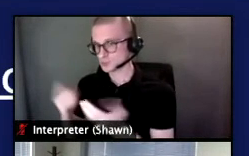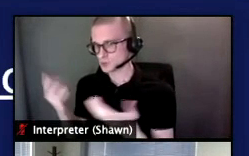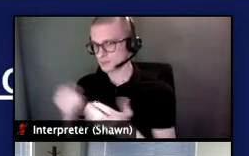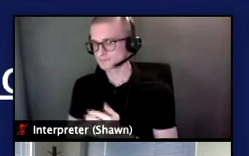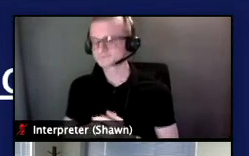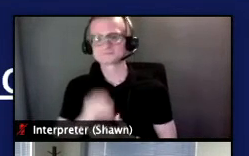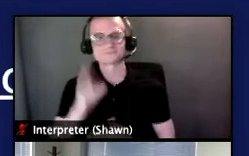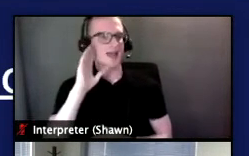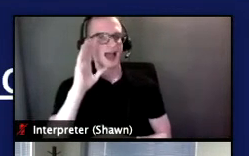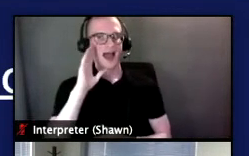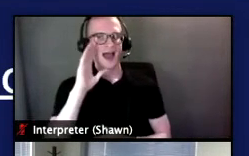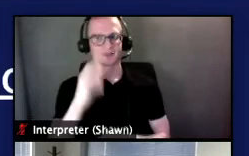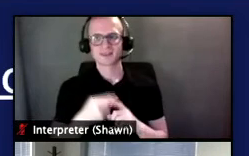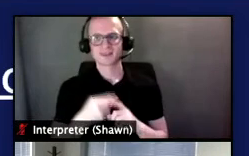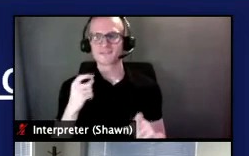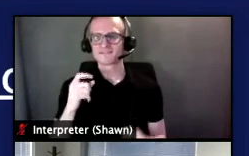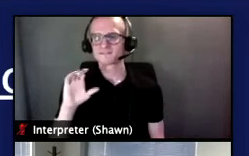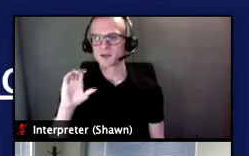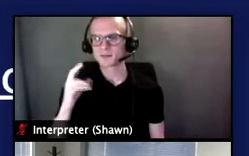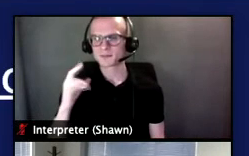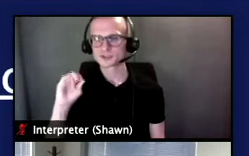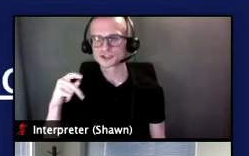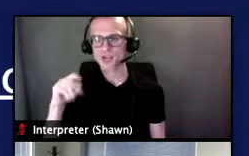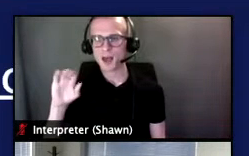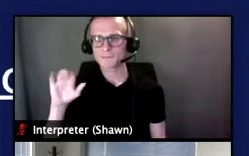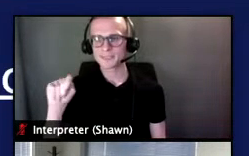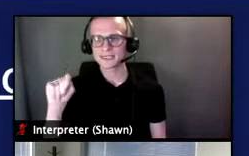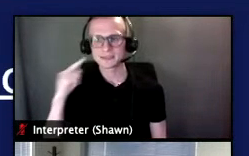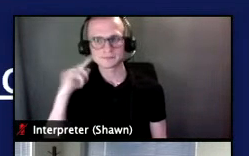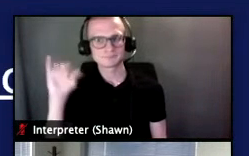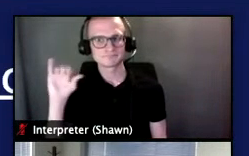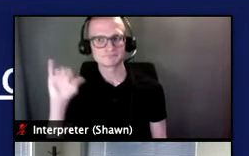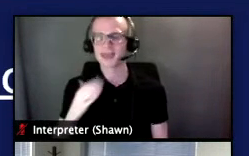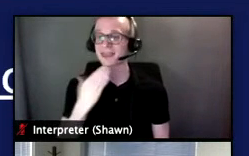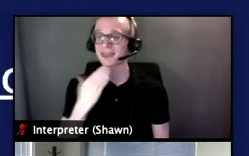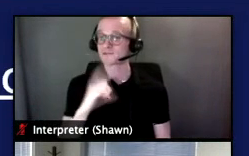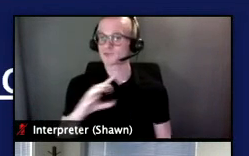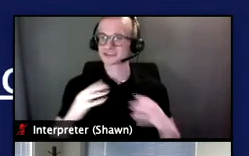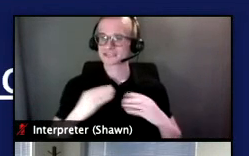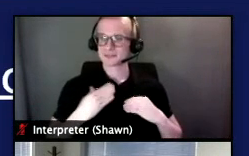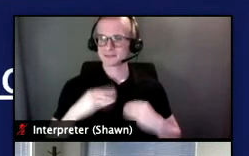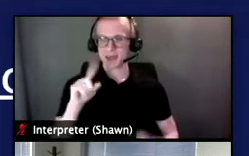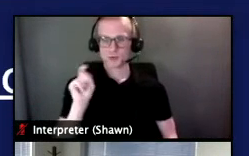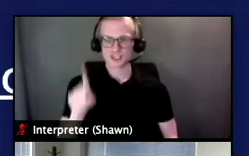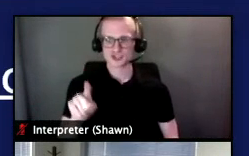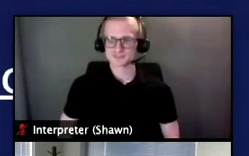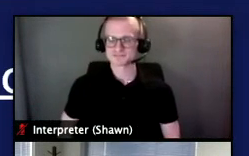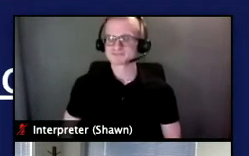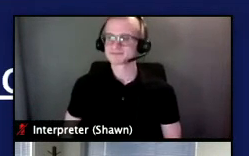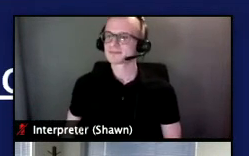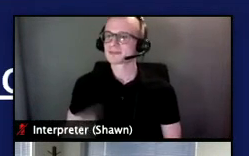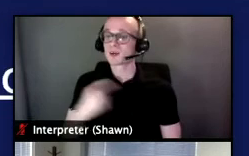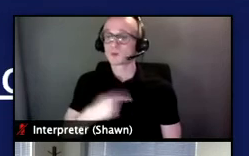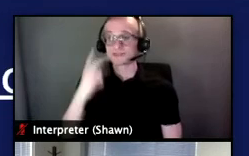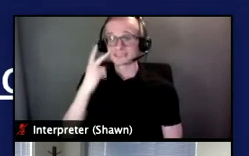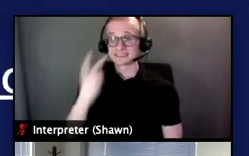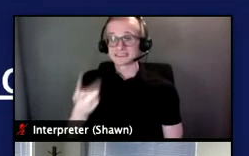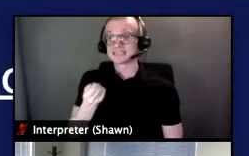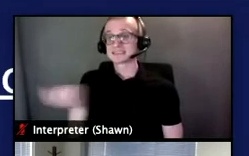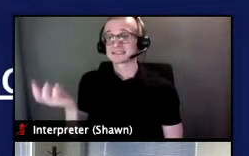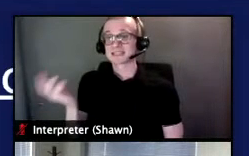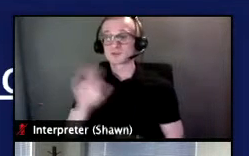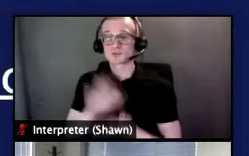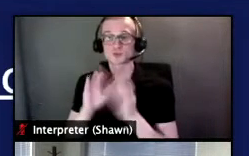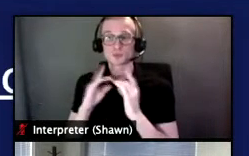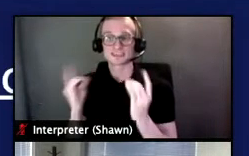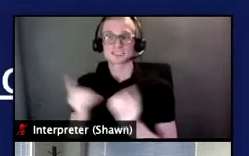Hi, this is Erica Meltzer from Chalkbeat. Thanks for taking my question. We have seen a number of school districts go remote this week